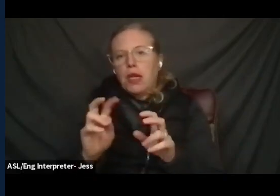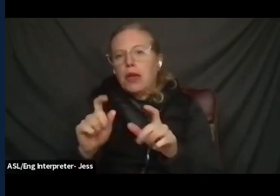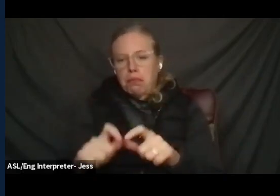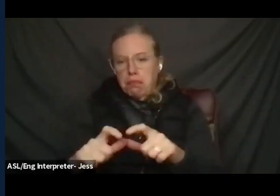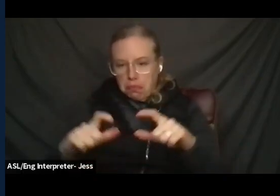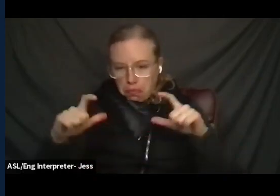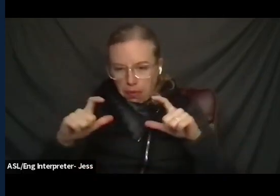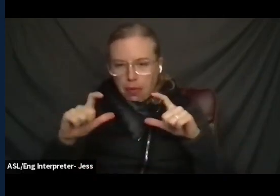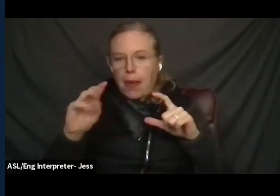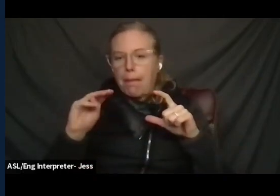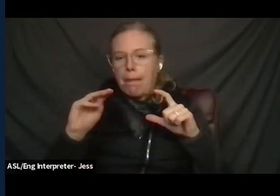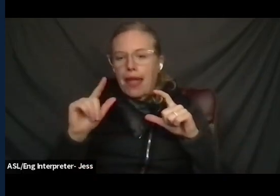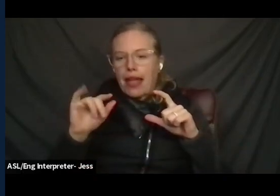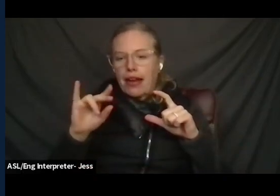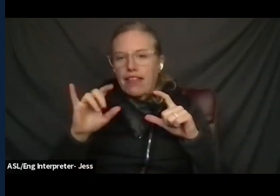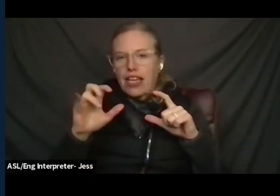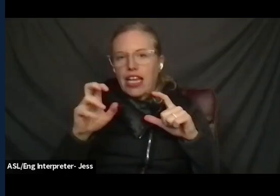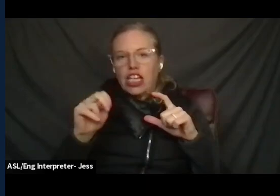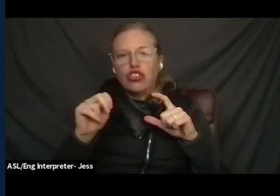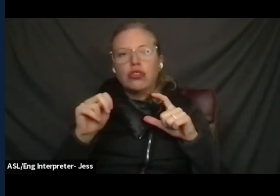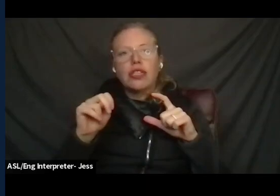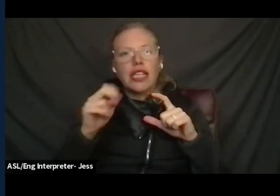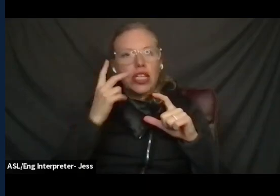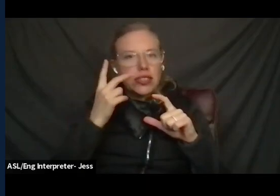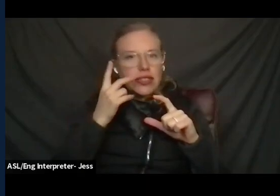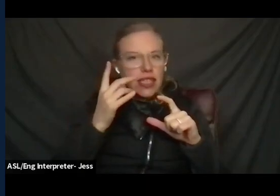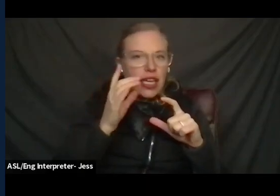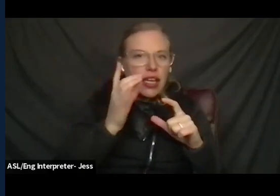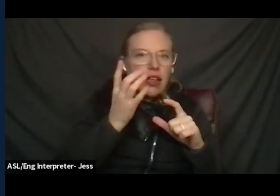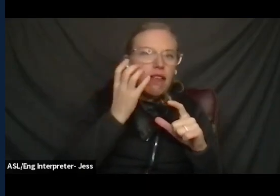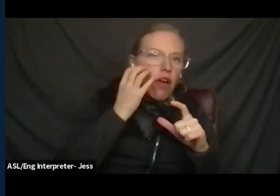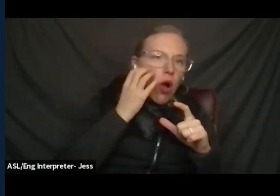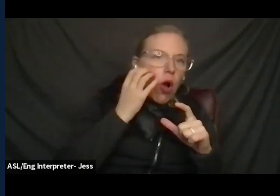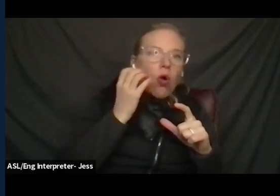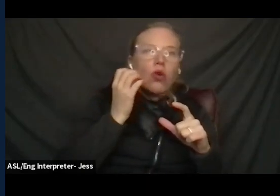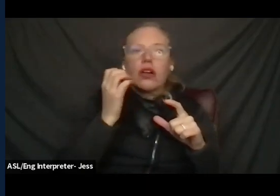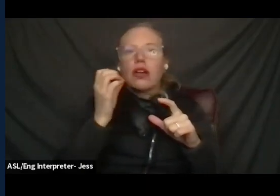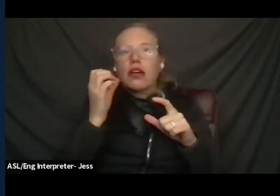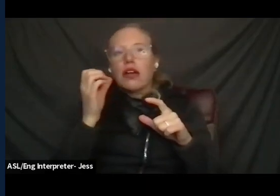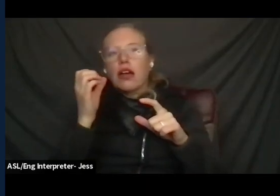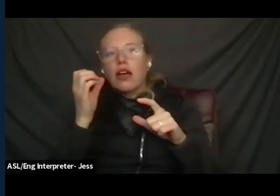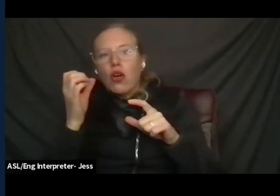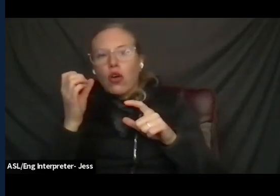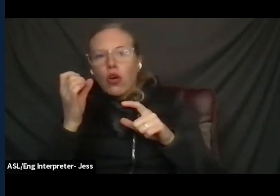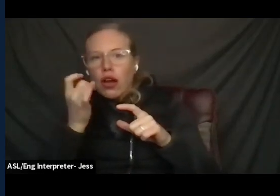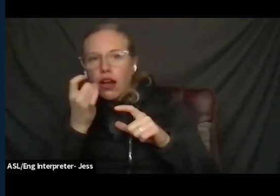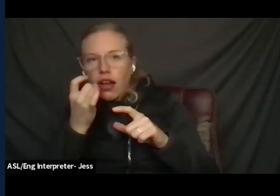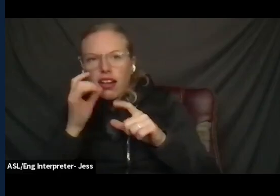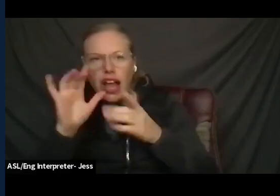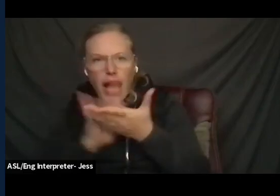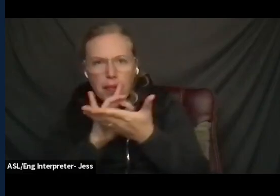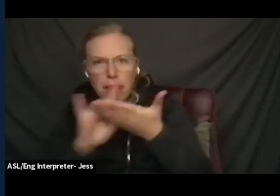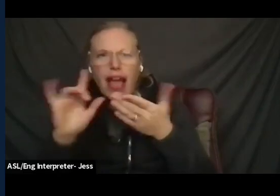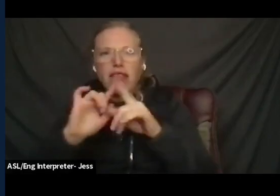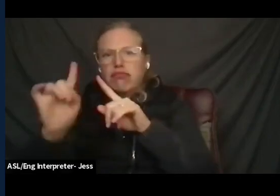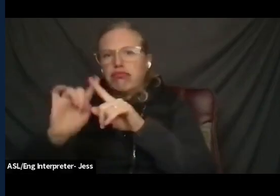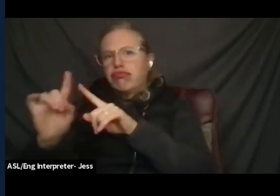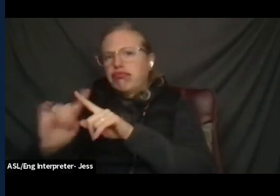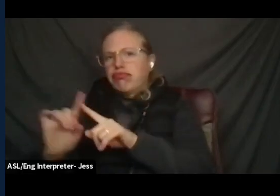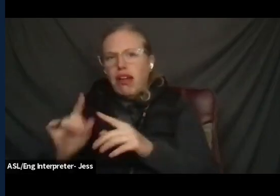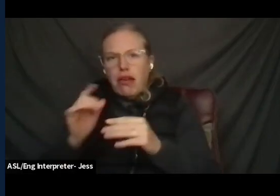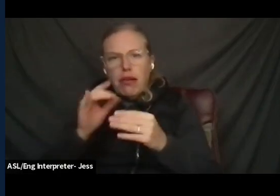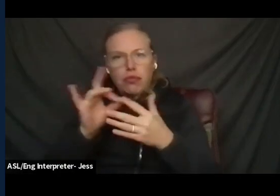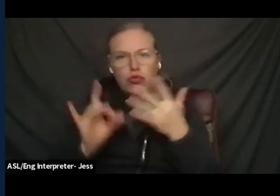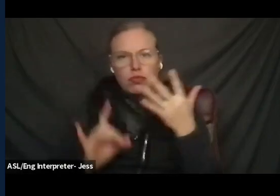can be electronic magnifiers like you see here. It can be something that you do on your phone, or handheld magnifiers. There's lots of different